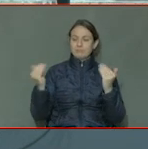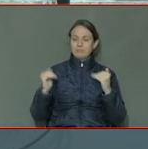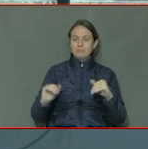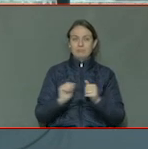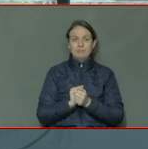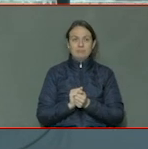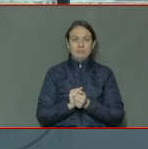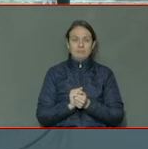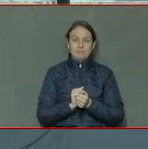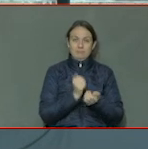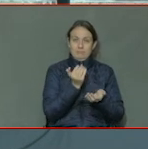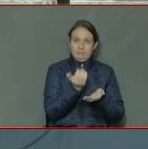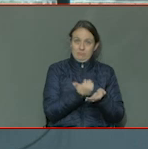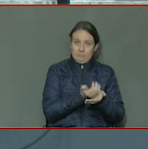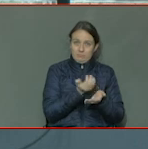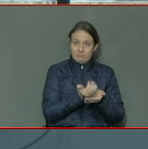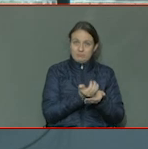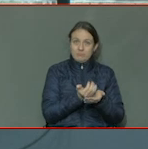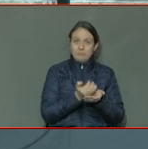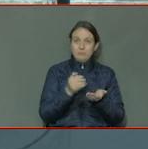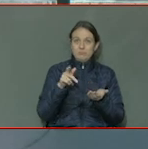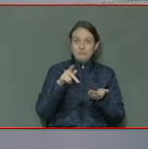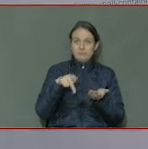conservation of momentum.